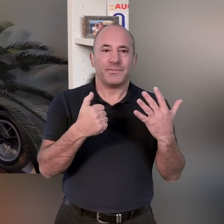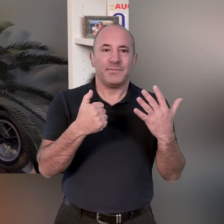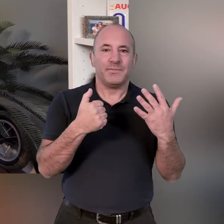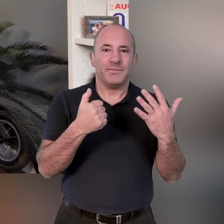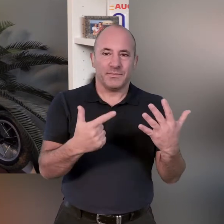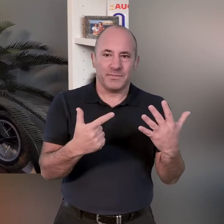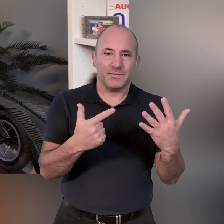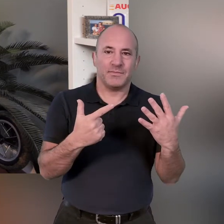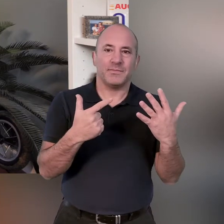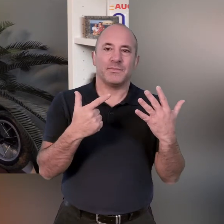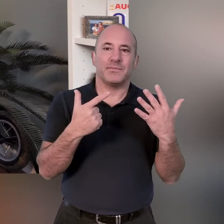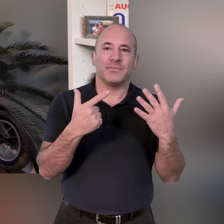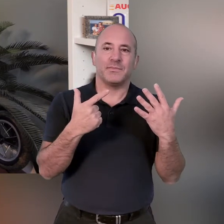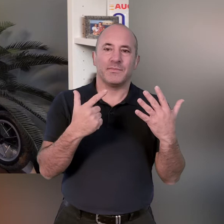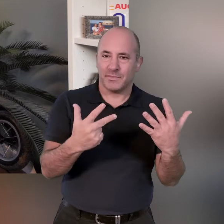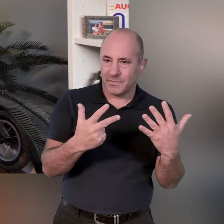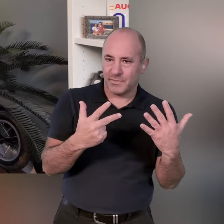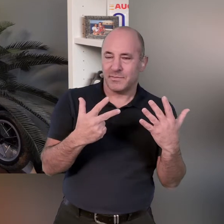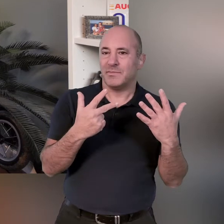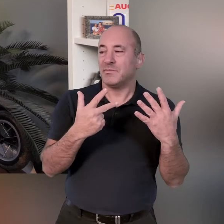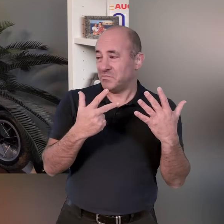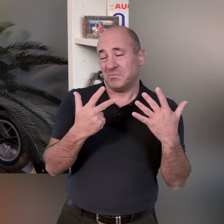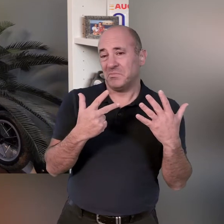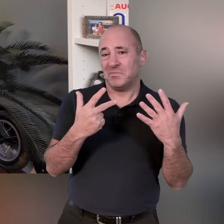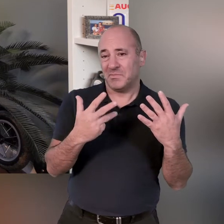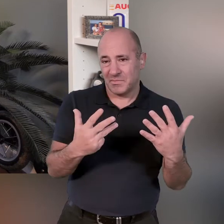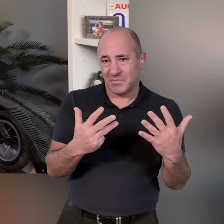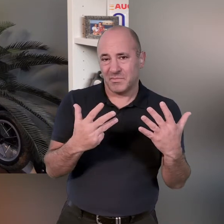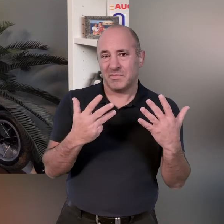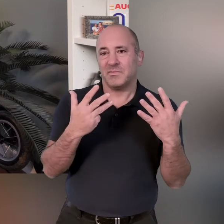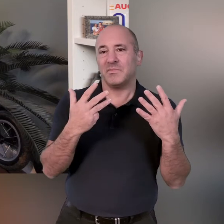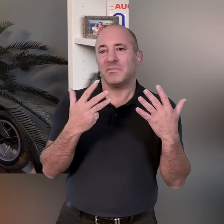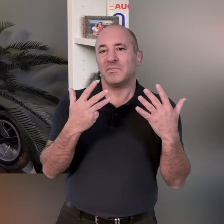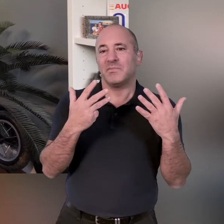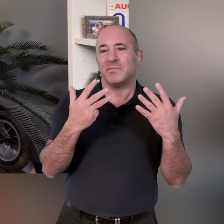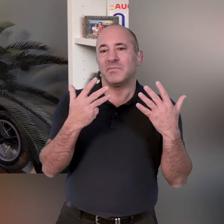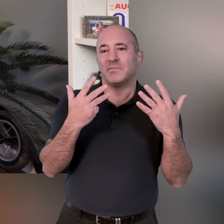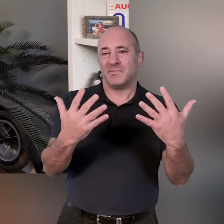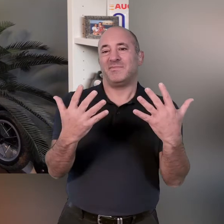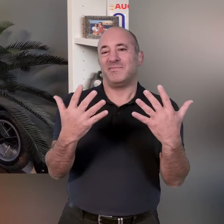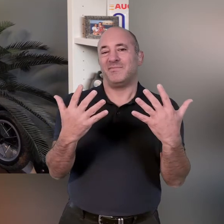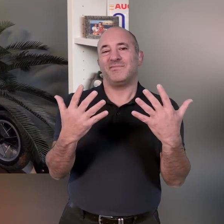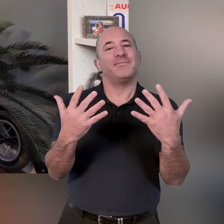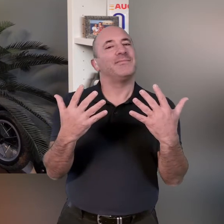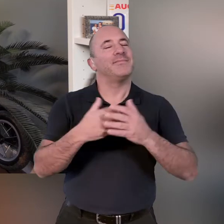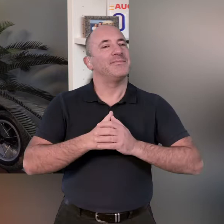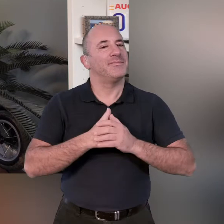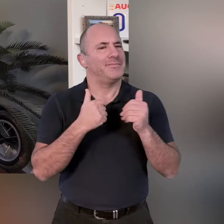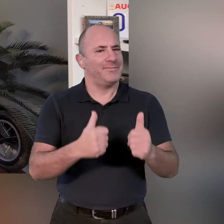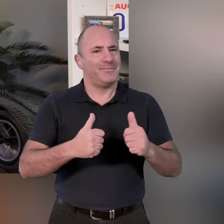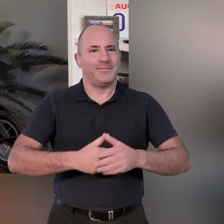6, 7, 8, 9, and